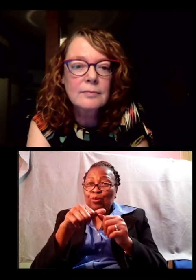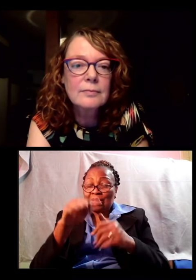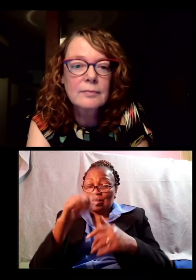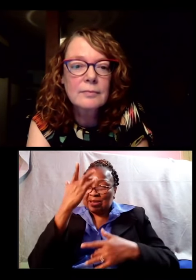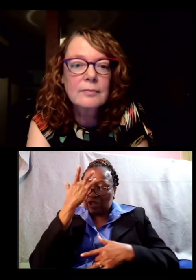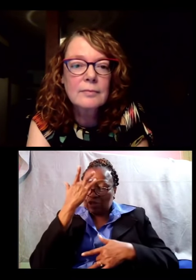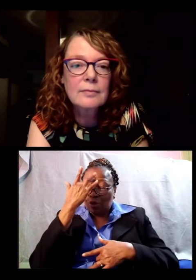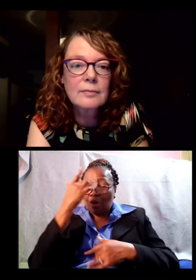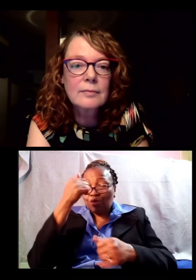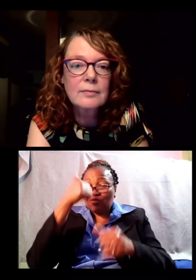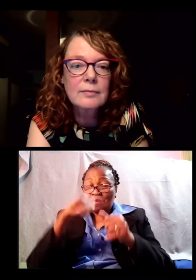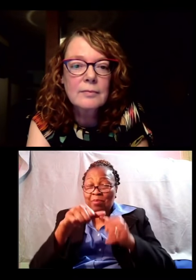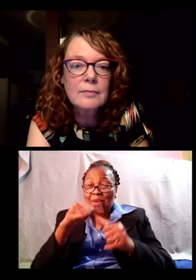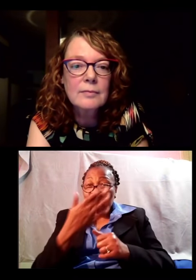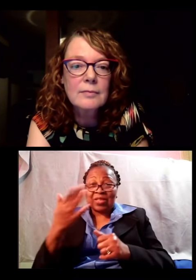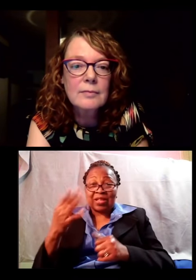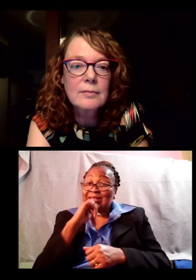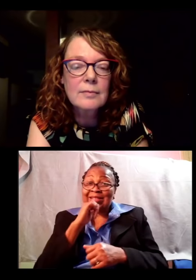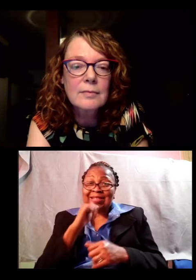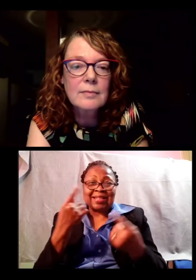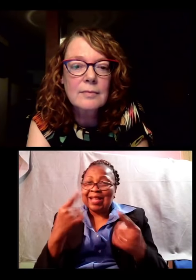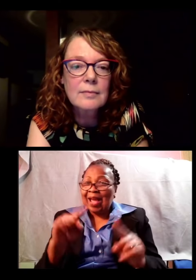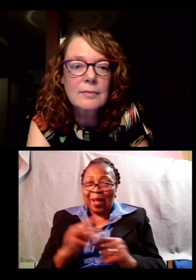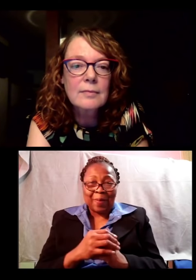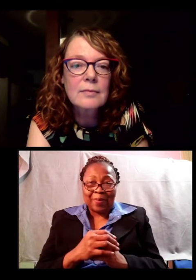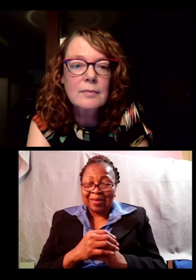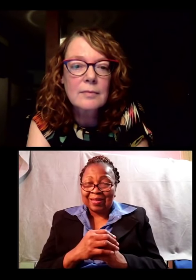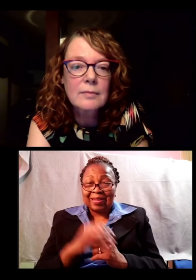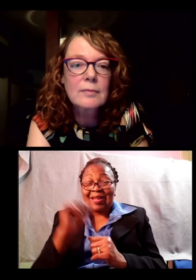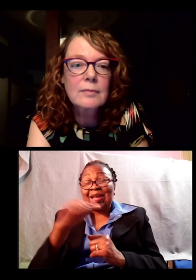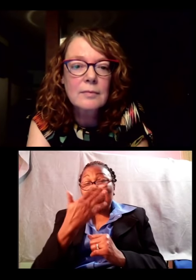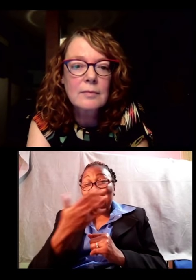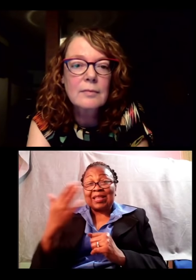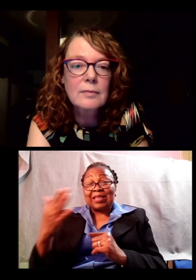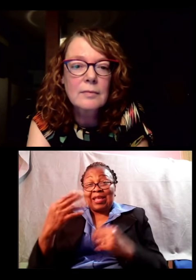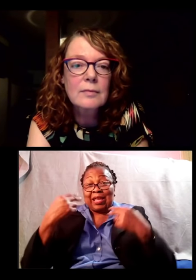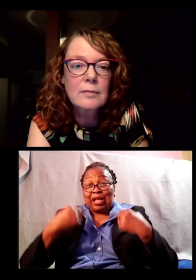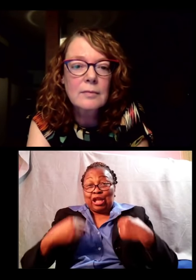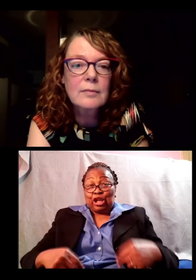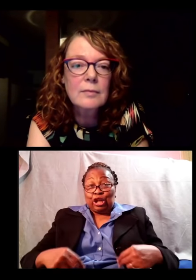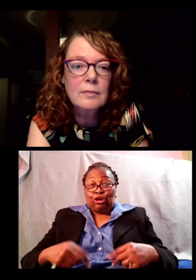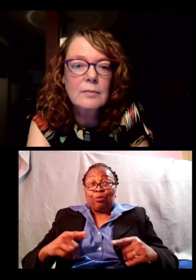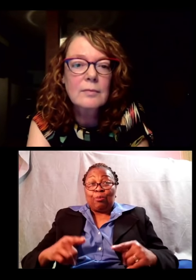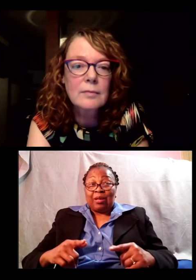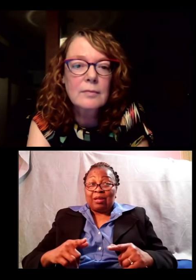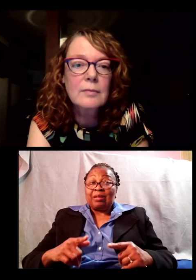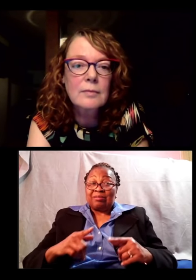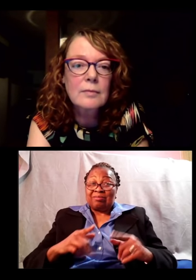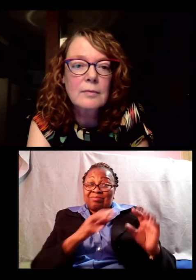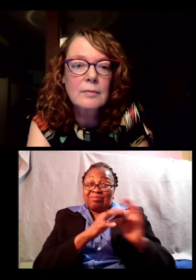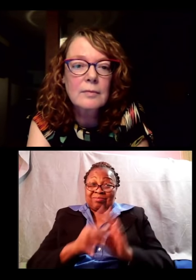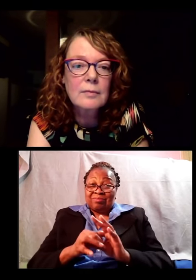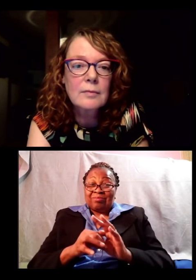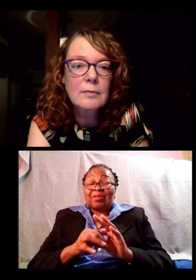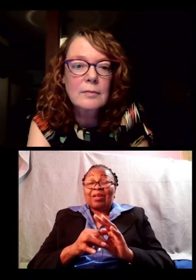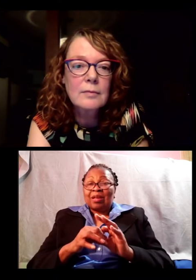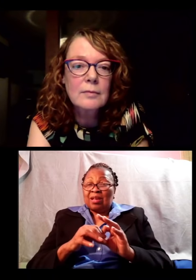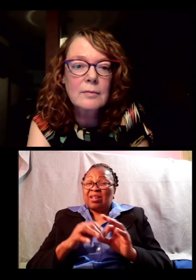happen. Anything in human existence is tricky. I don't